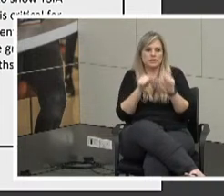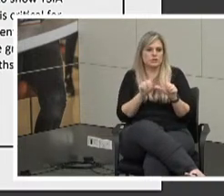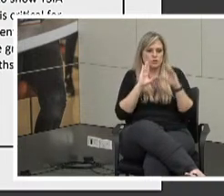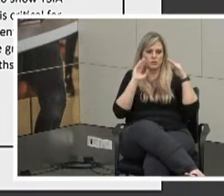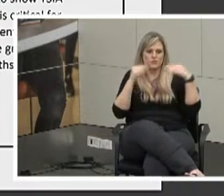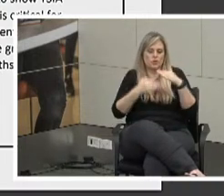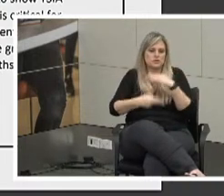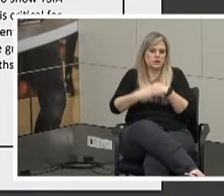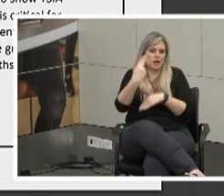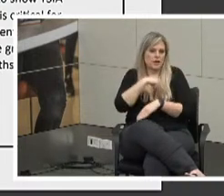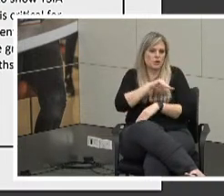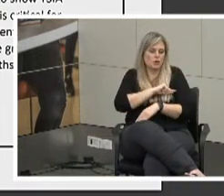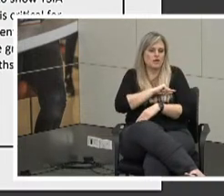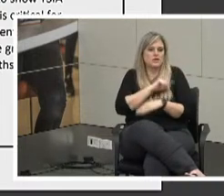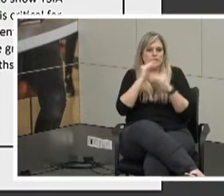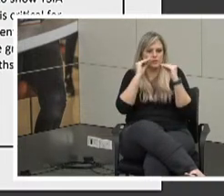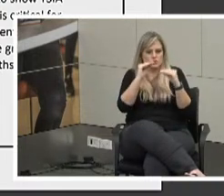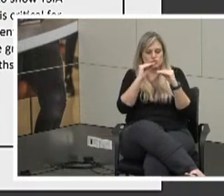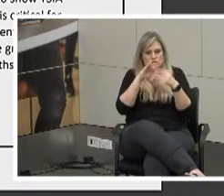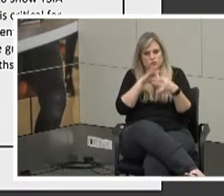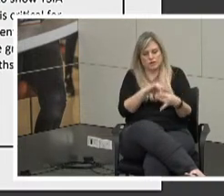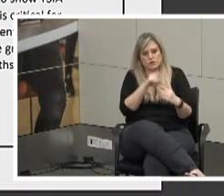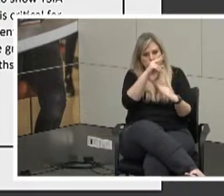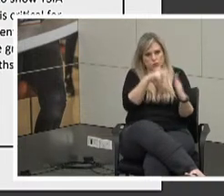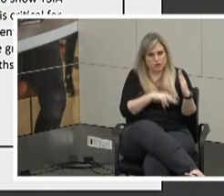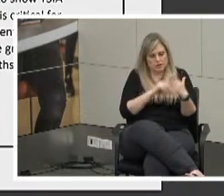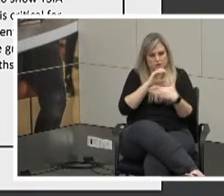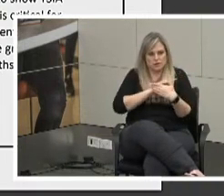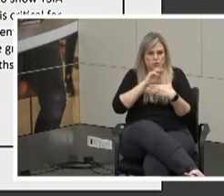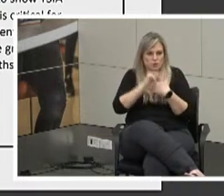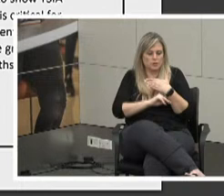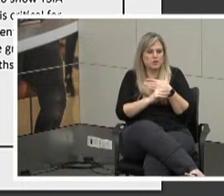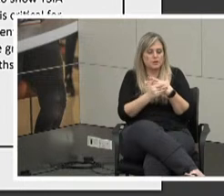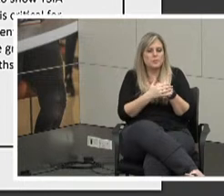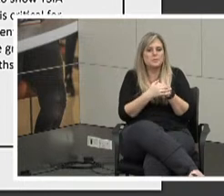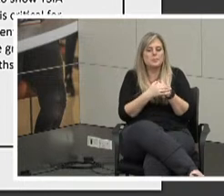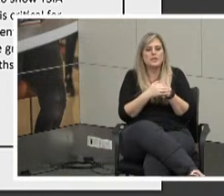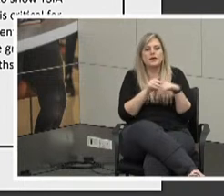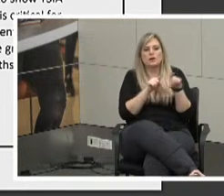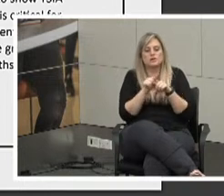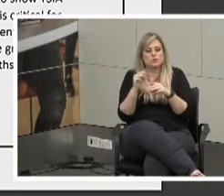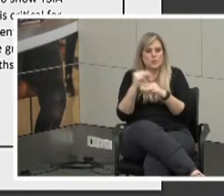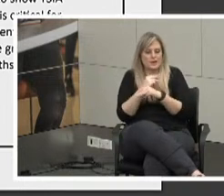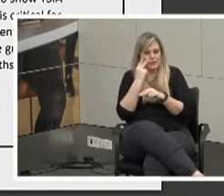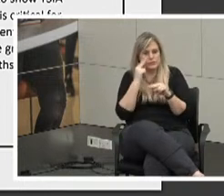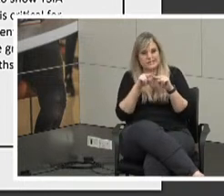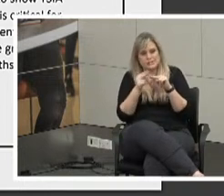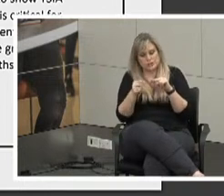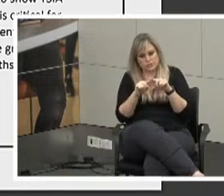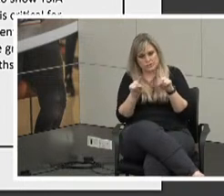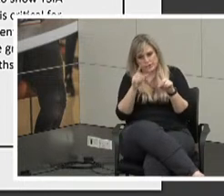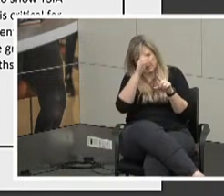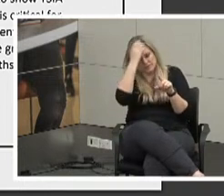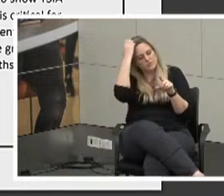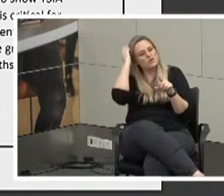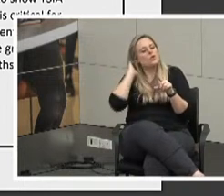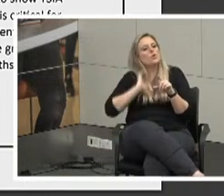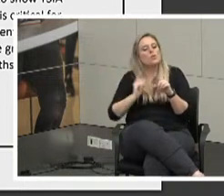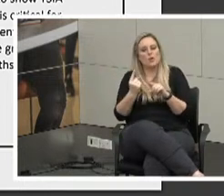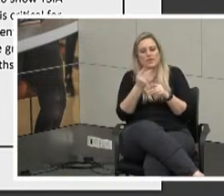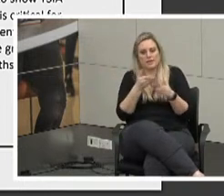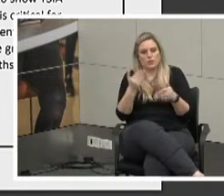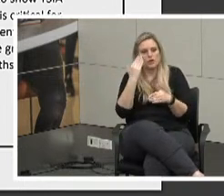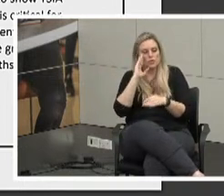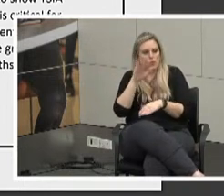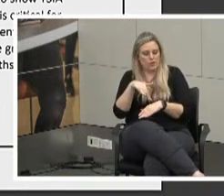high quality instruction for reading and curriculum and in our reading courses um and in math you see a decrease but one of the things that we know is